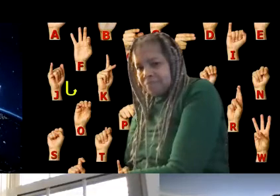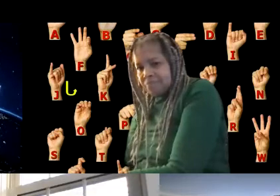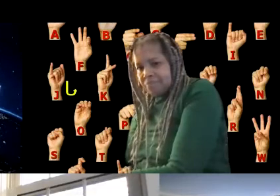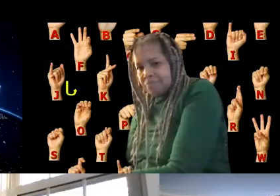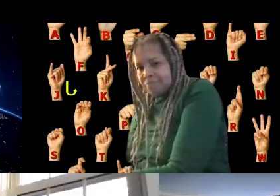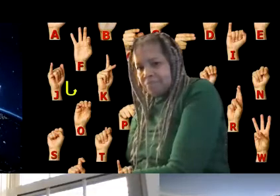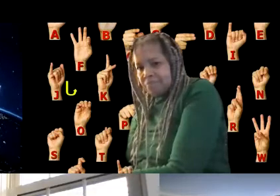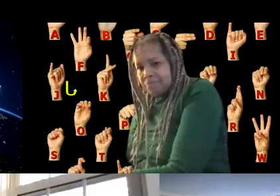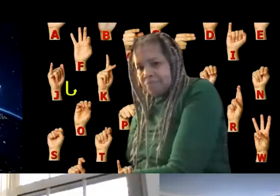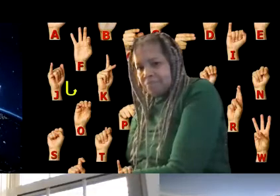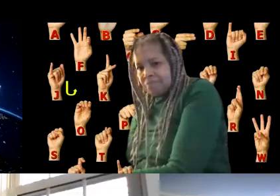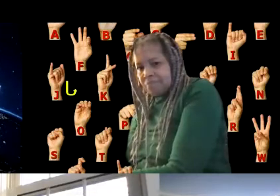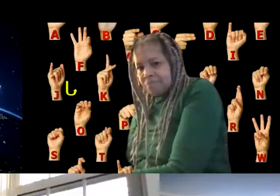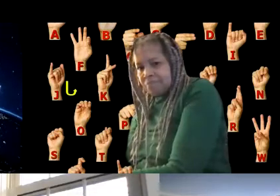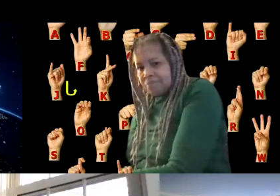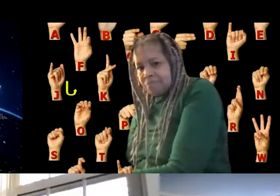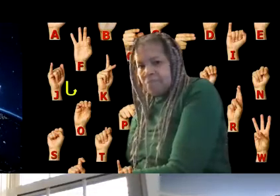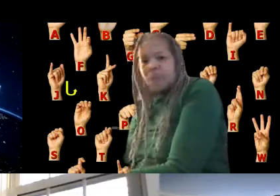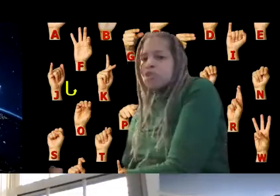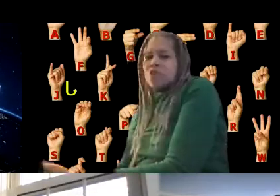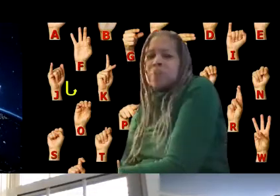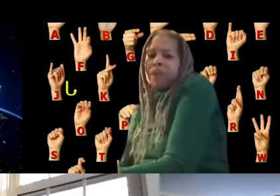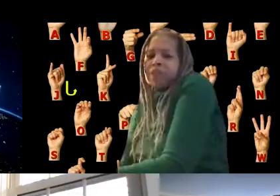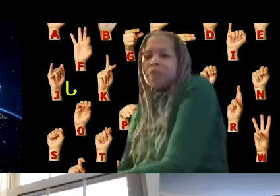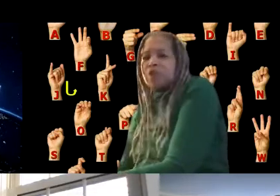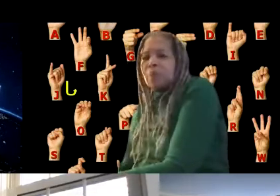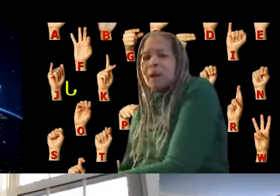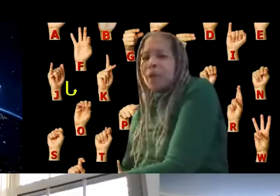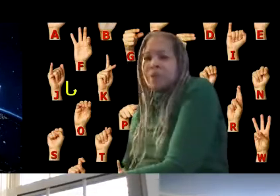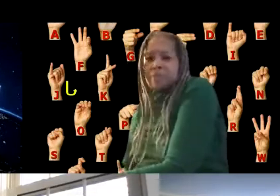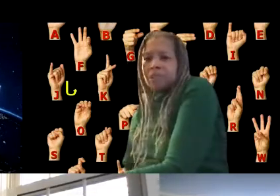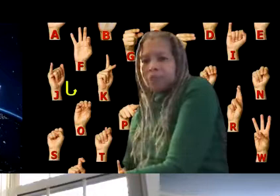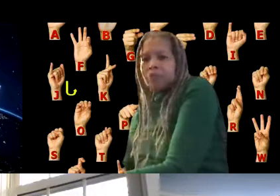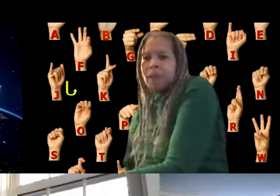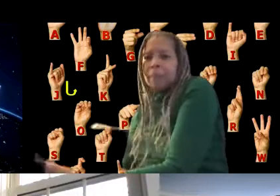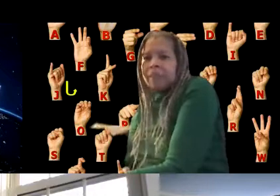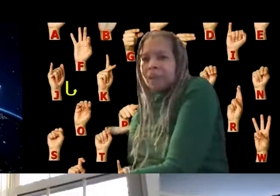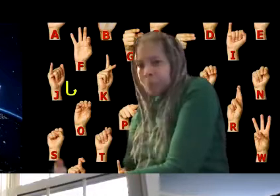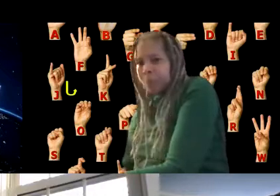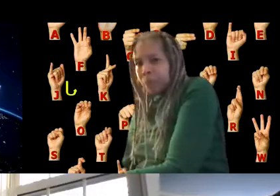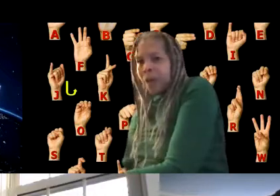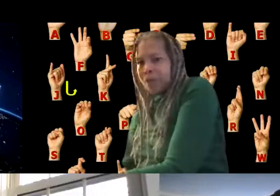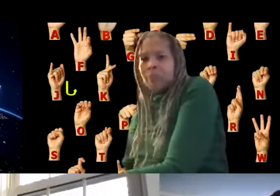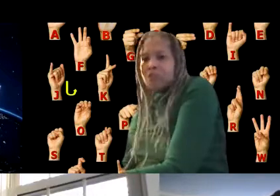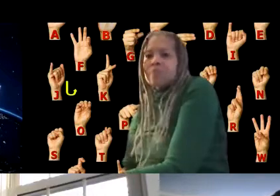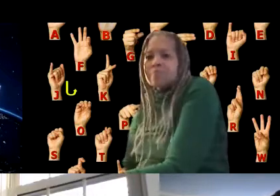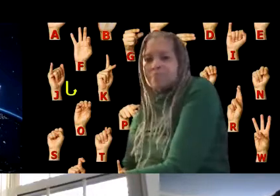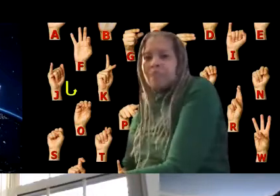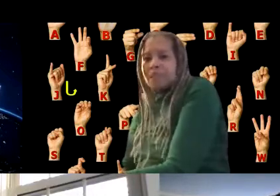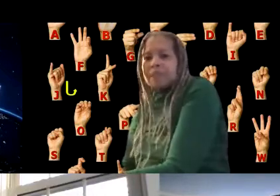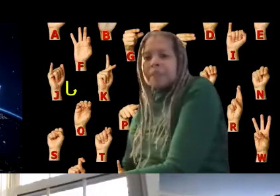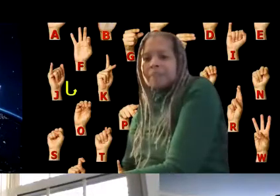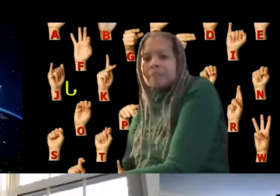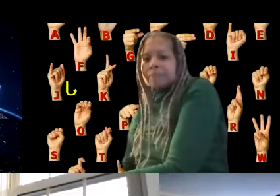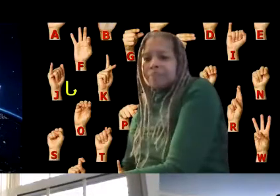of money that you mentioned there, billion, right? just it- a definition for power. You know, you got $1 billion, you're a pretty powerful person.